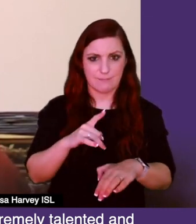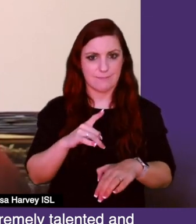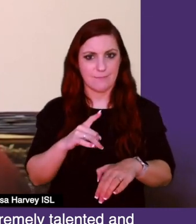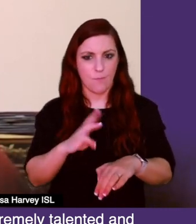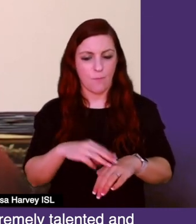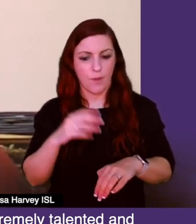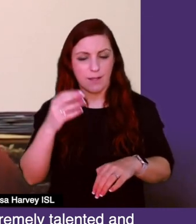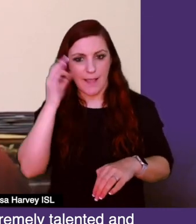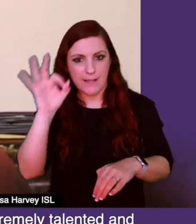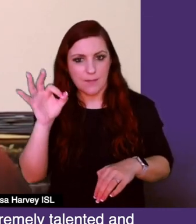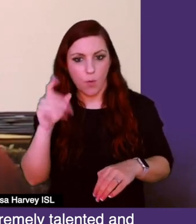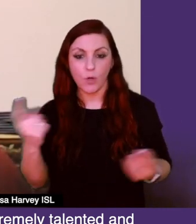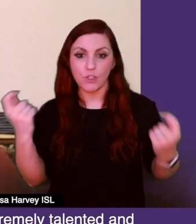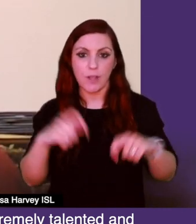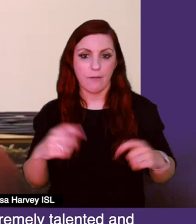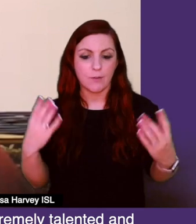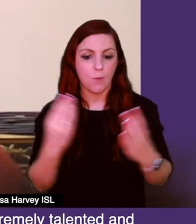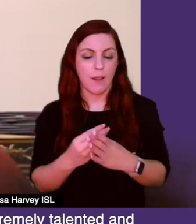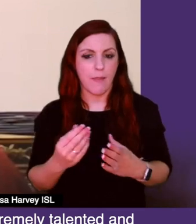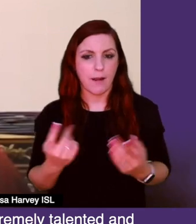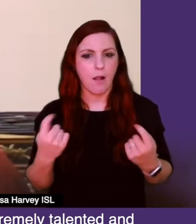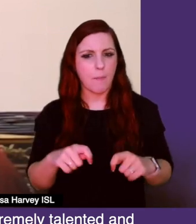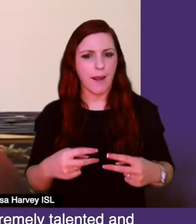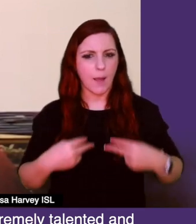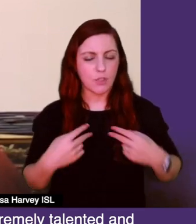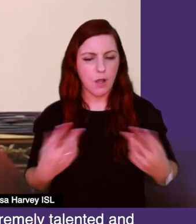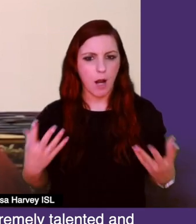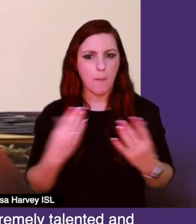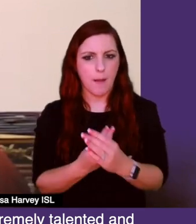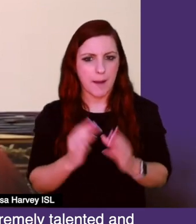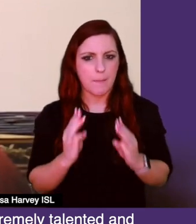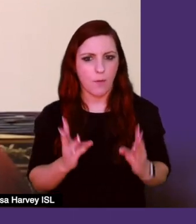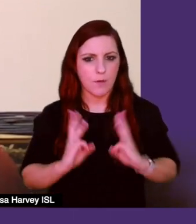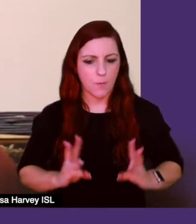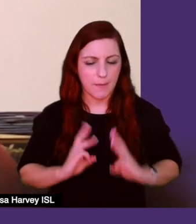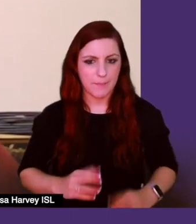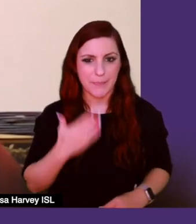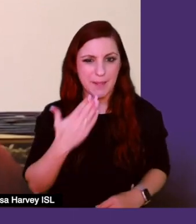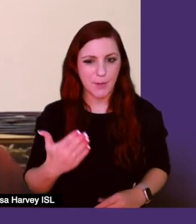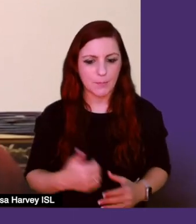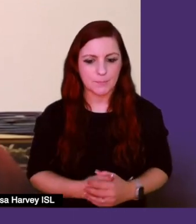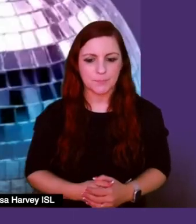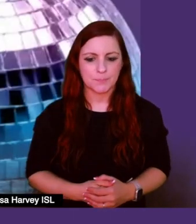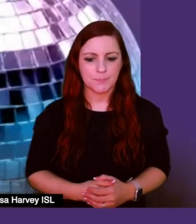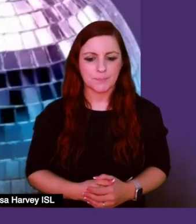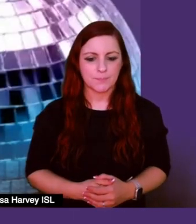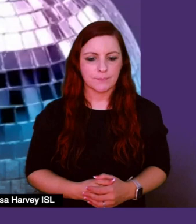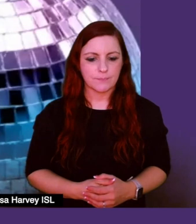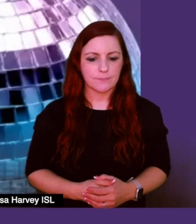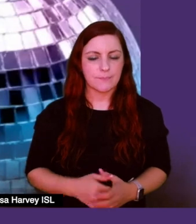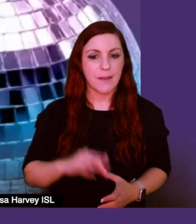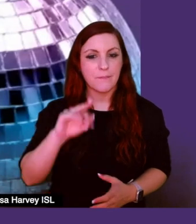thought-provoking guests, our common language and our combined power as women. Thank you.